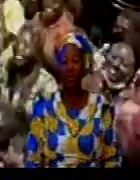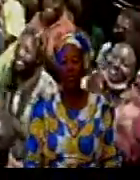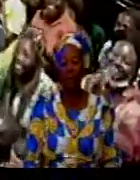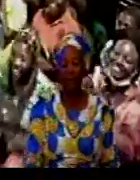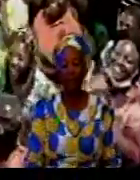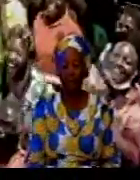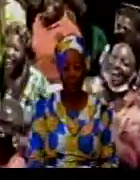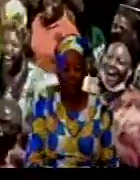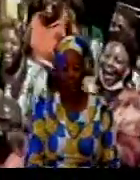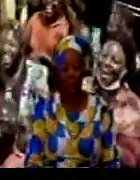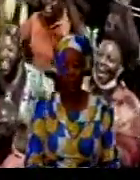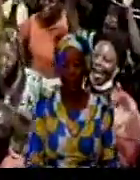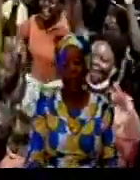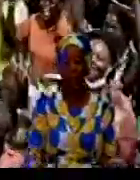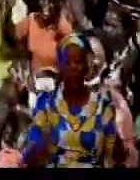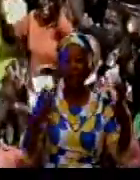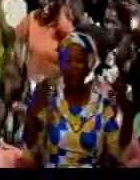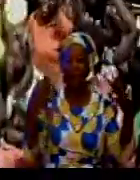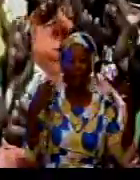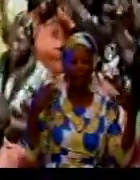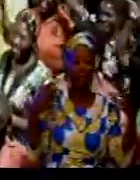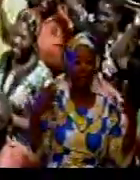Praise the Lord.